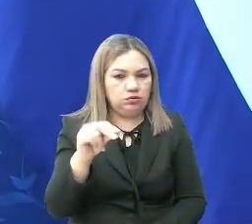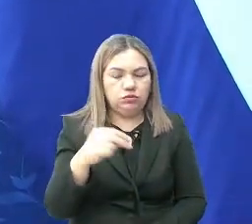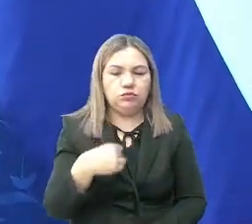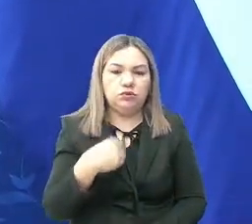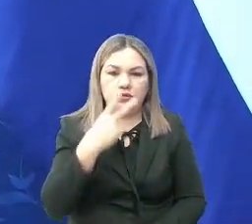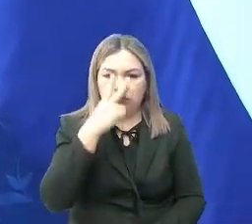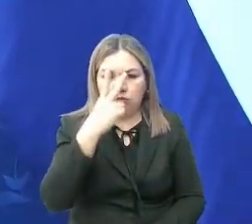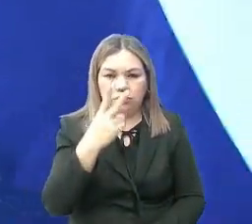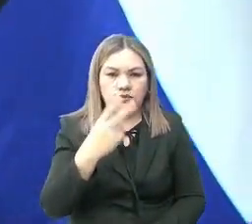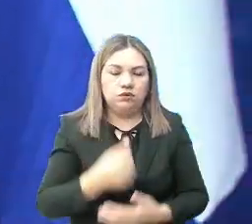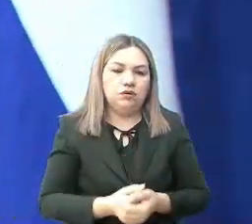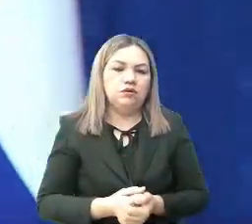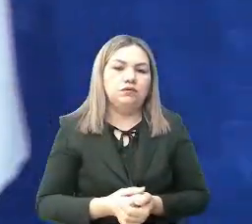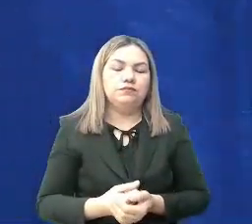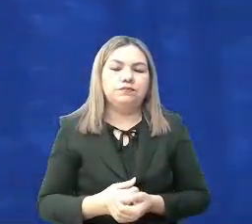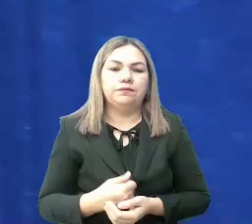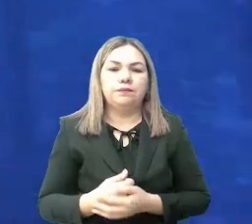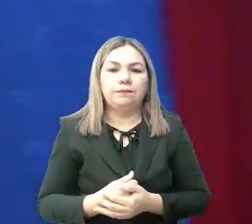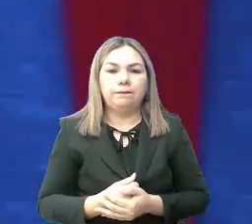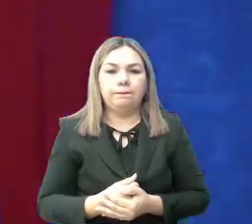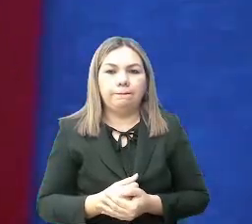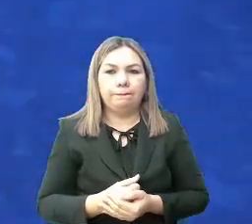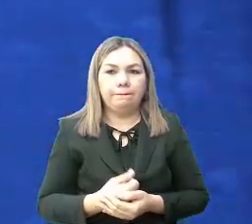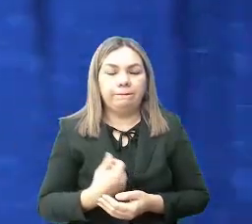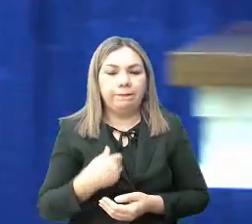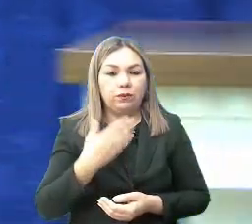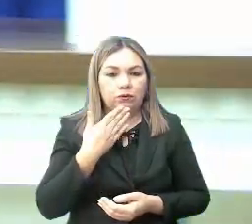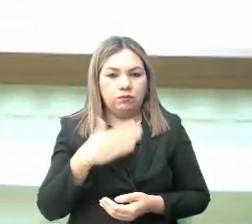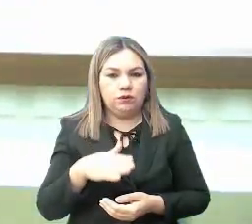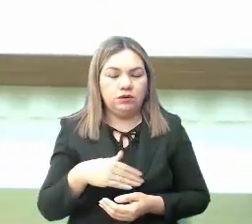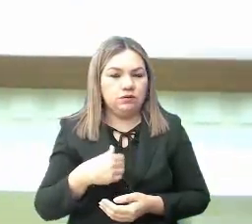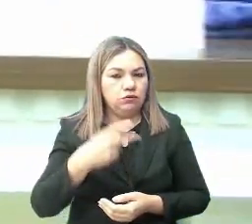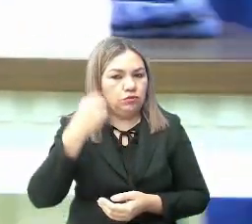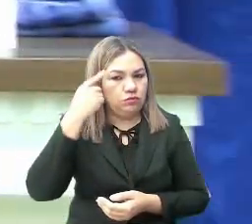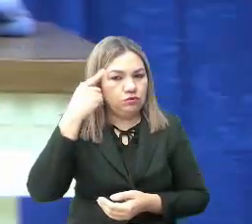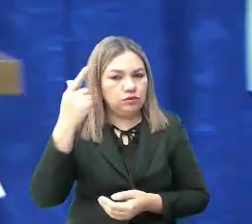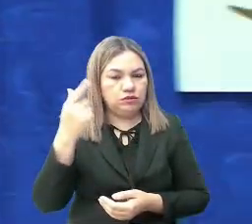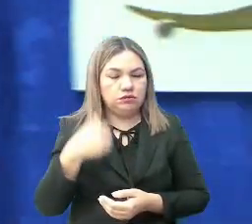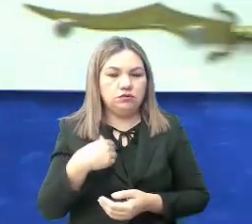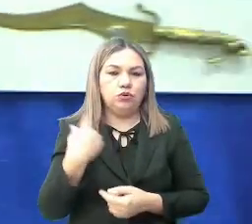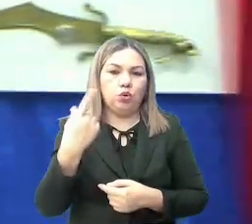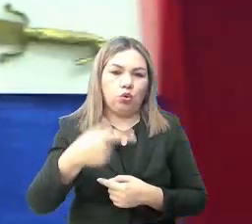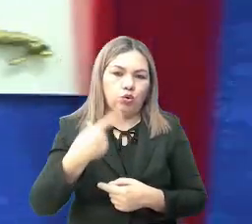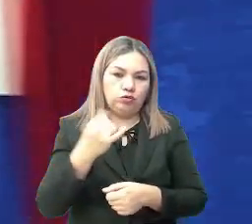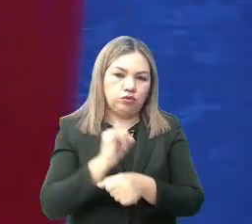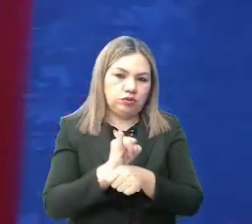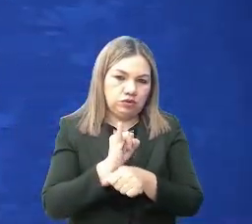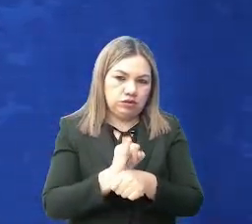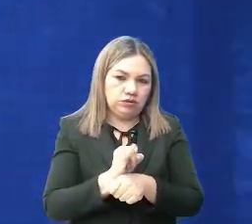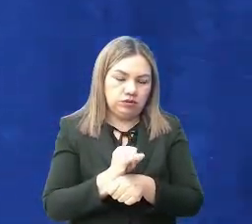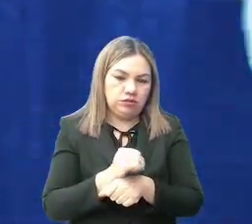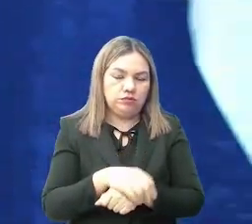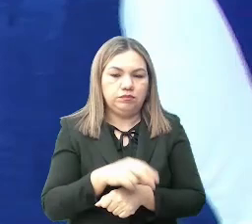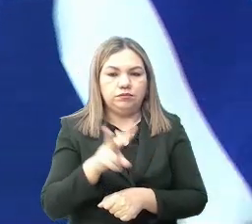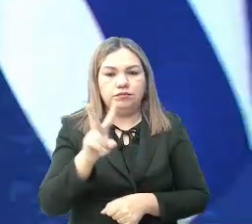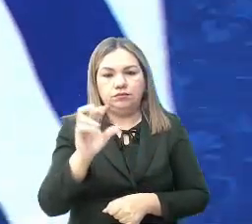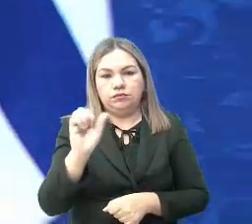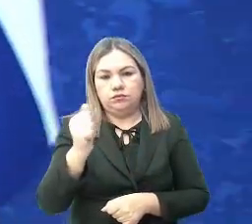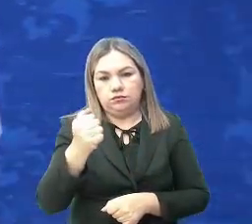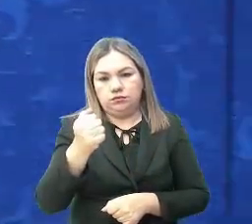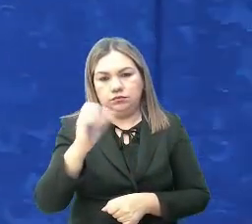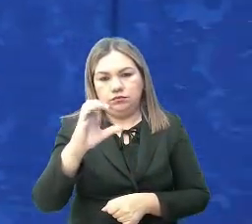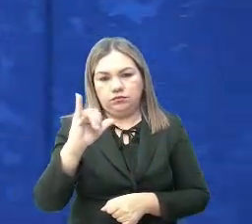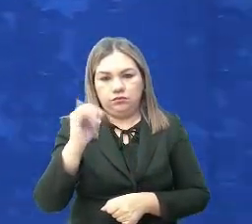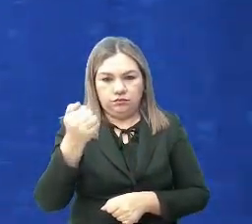hearing the apostle, you're not going to eat anything else. So I don't know what's going to happen, if the other churches are going to empty